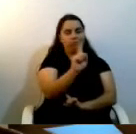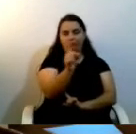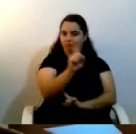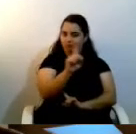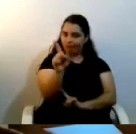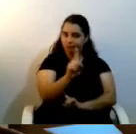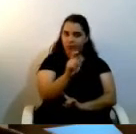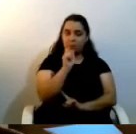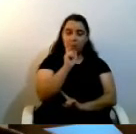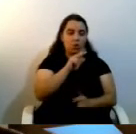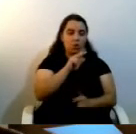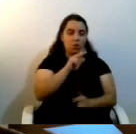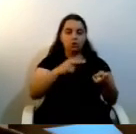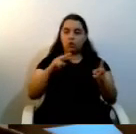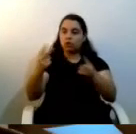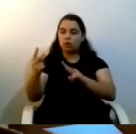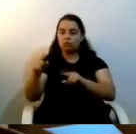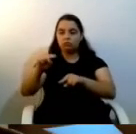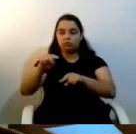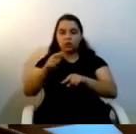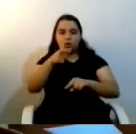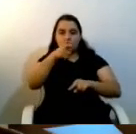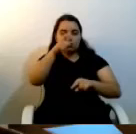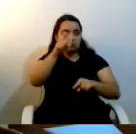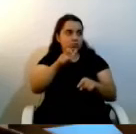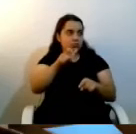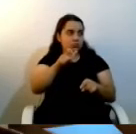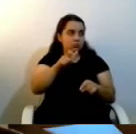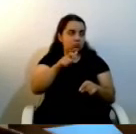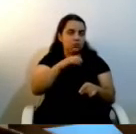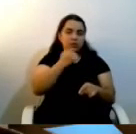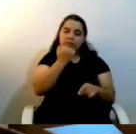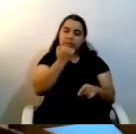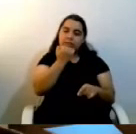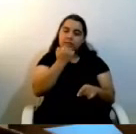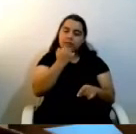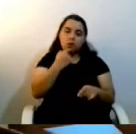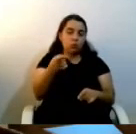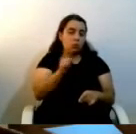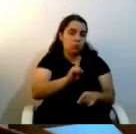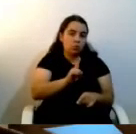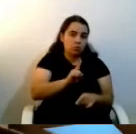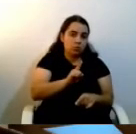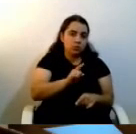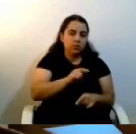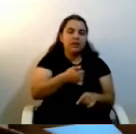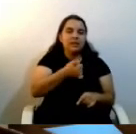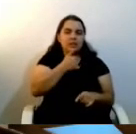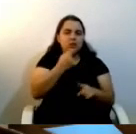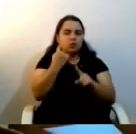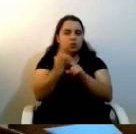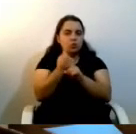another if they are not satisfied? Do they make the final decisions about